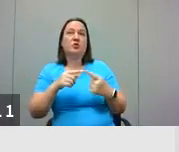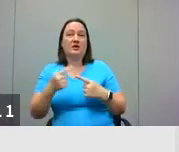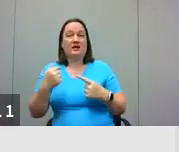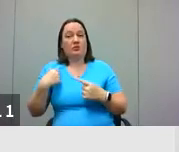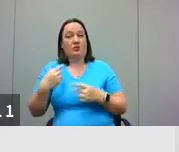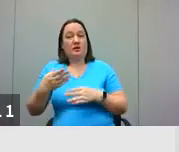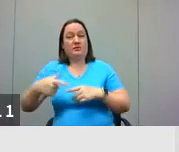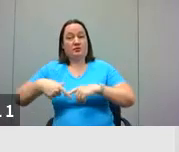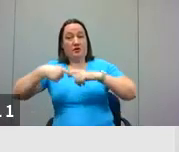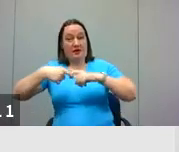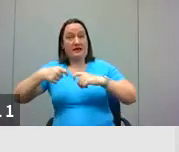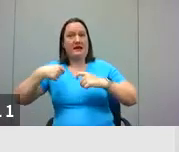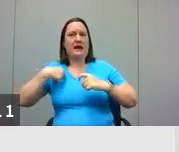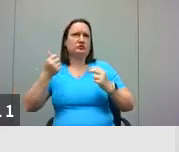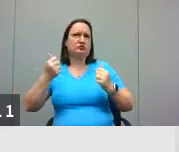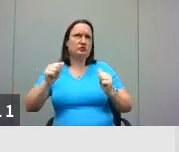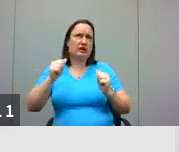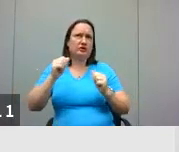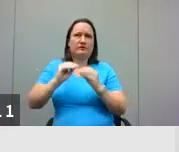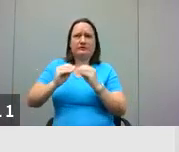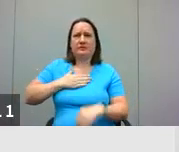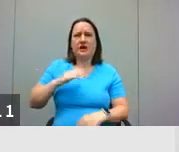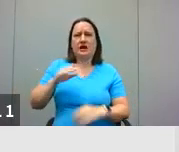So she'll,